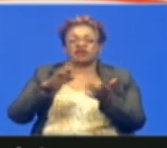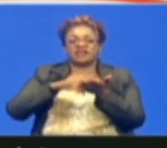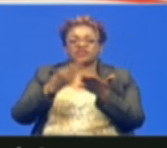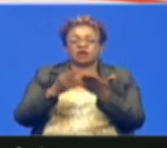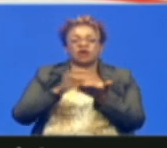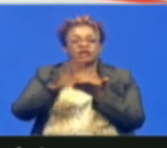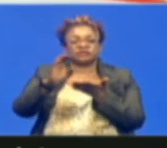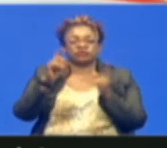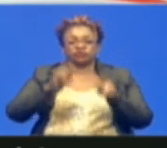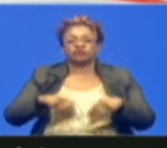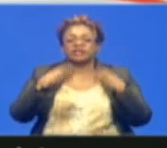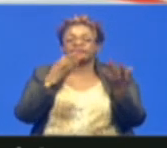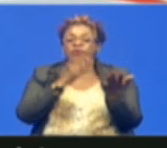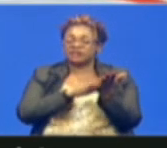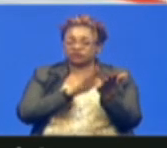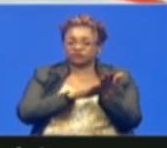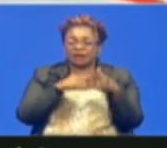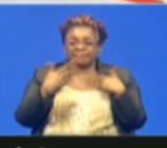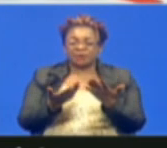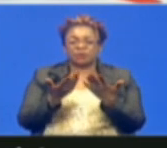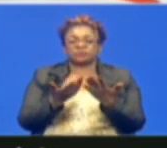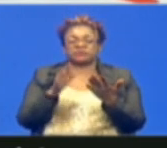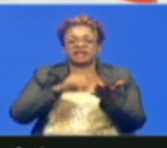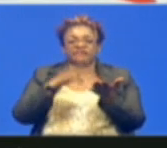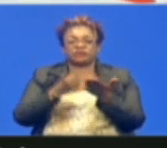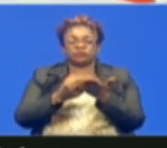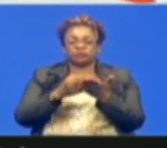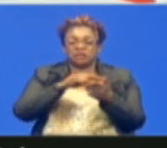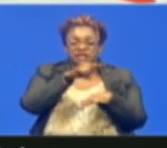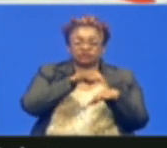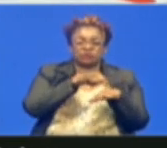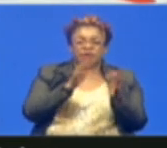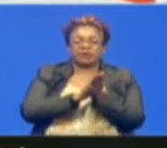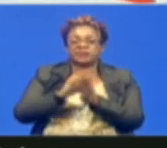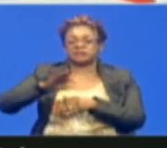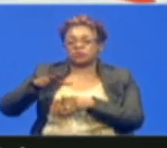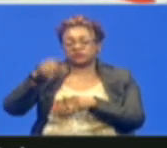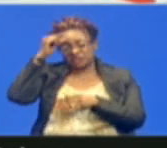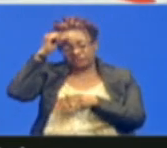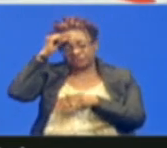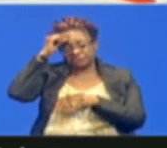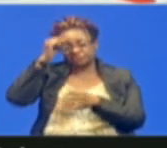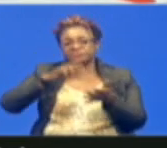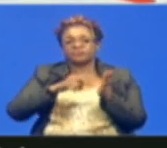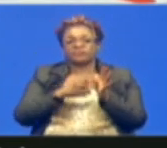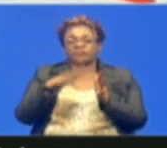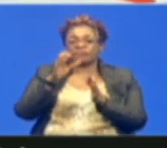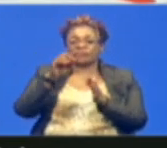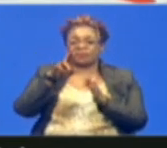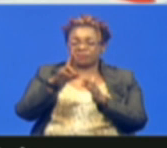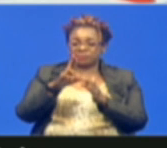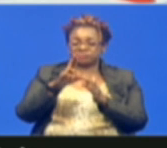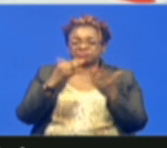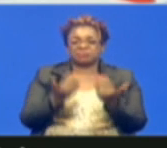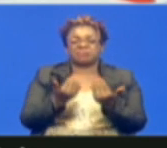to submit recommendations on the division of revenue between the national and county governments. In essence, the CRA devises the national cake